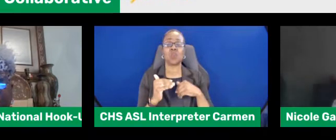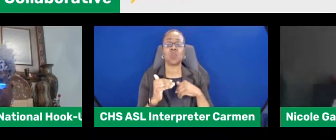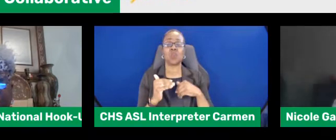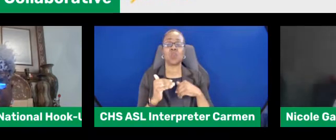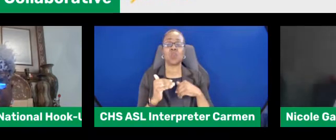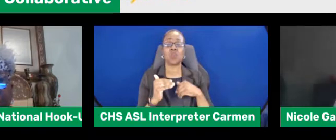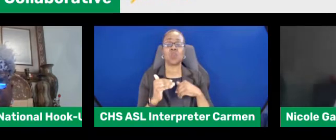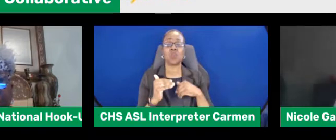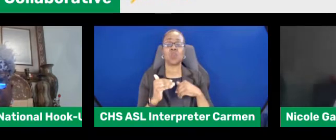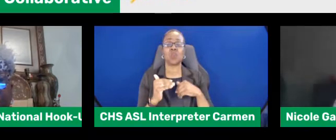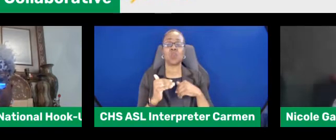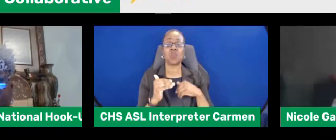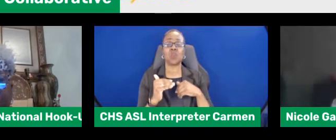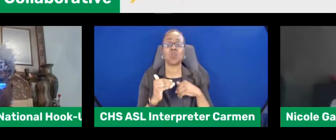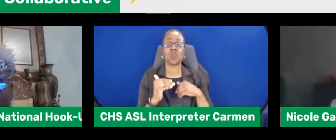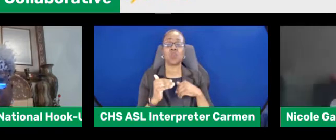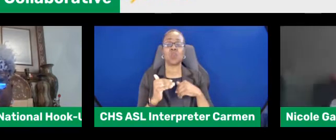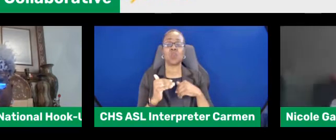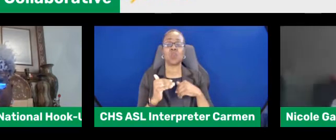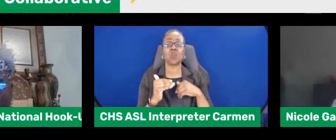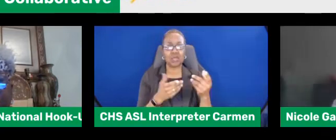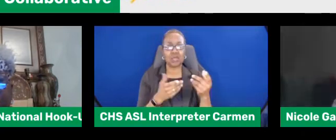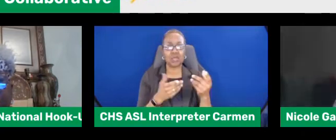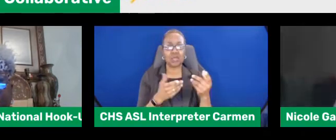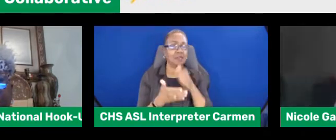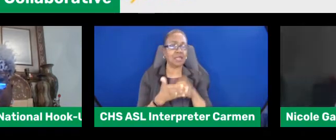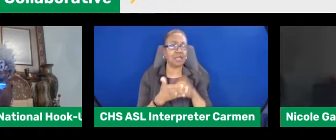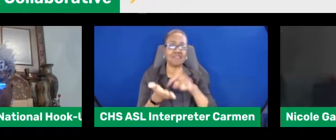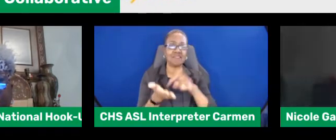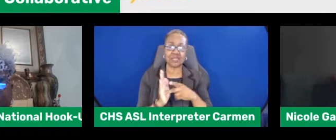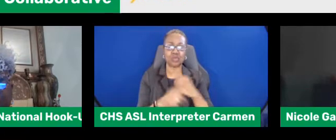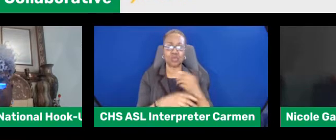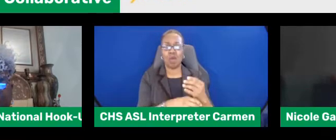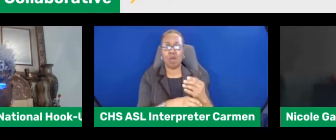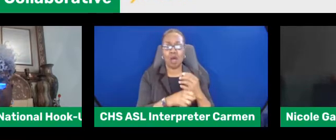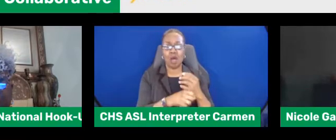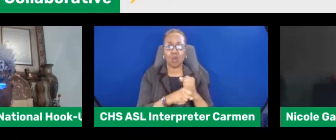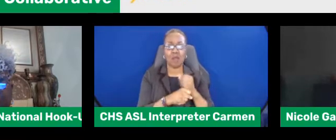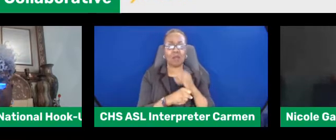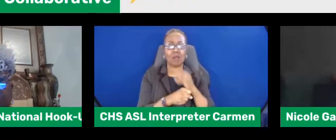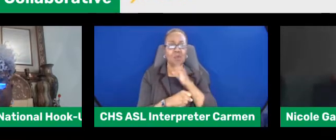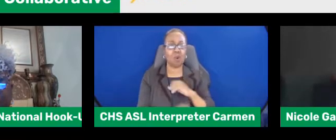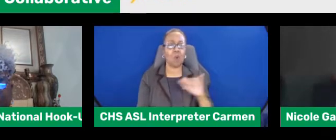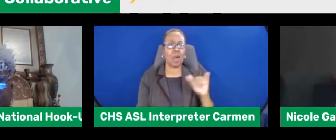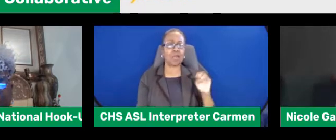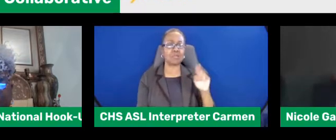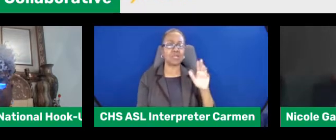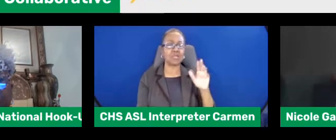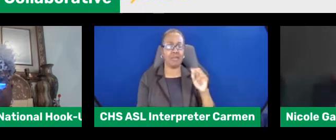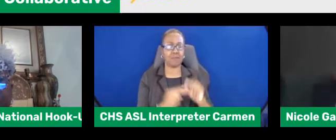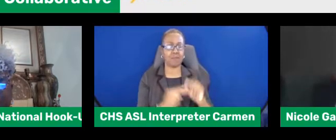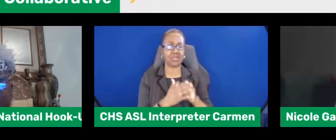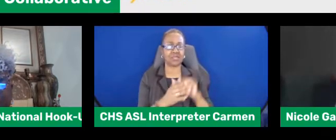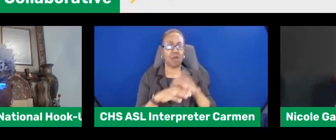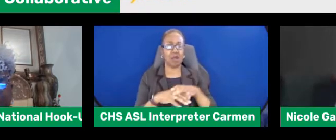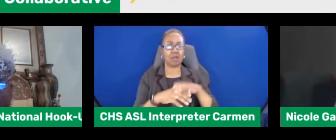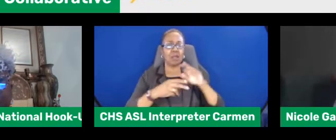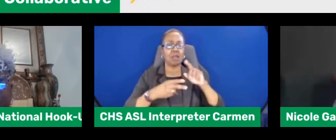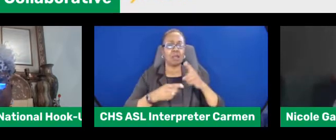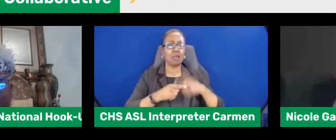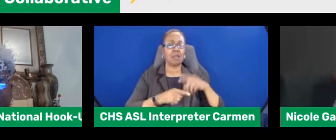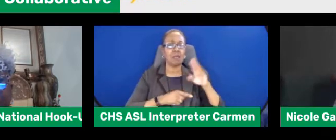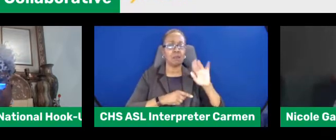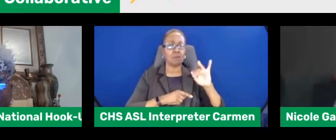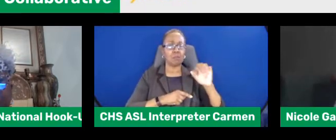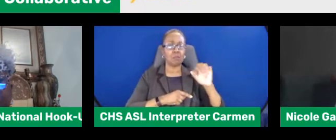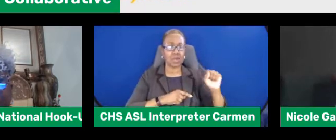of intent to acquire the old YMCA building that sits off of Briggs in Will County, that sits on roughly